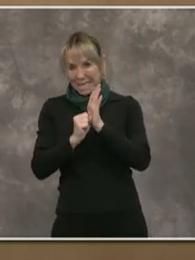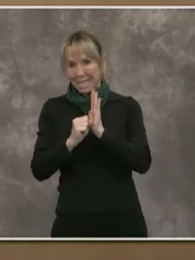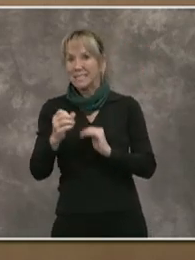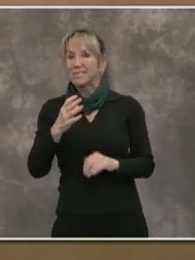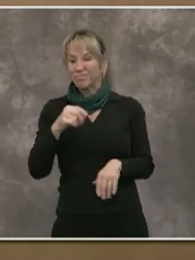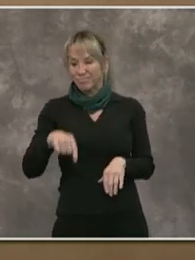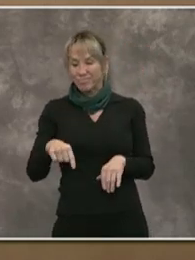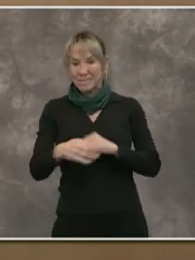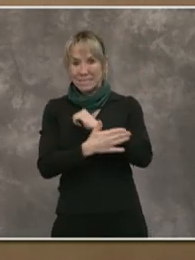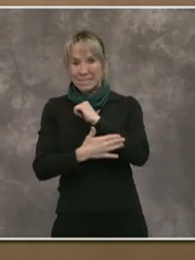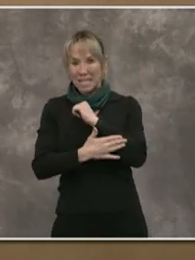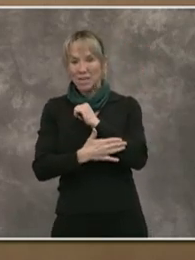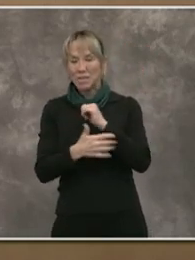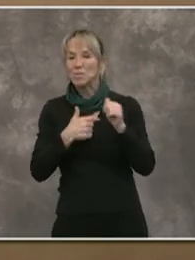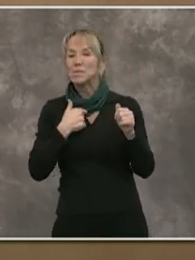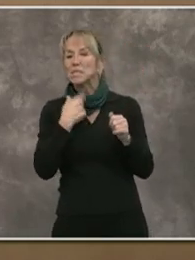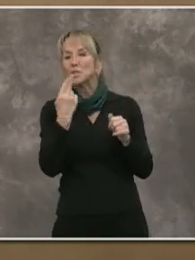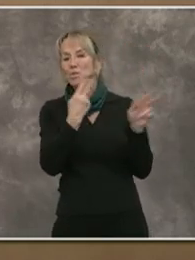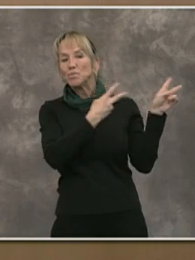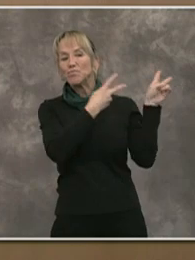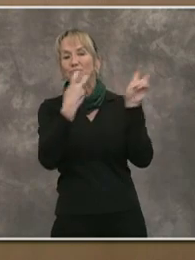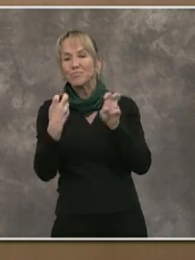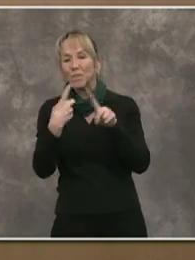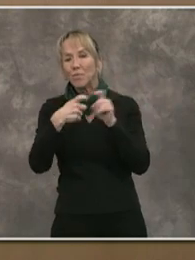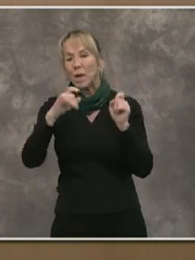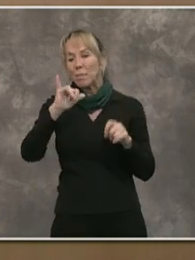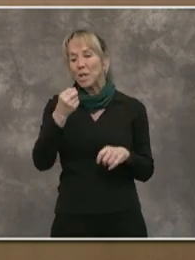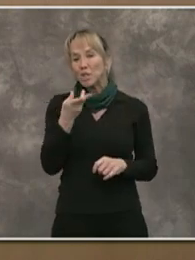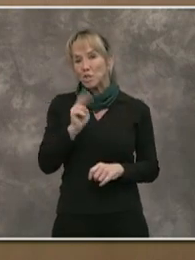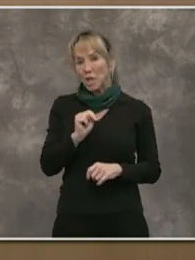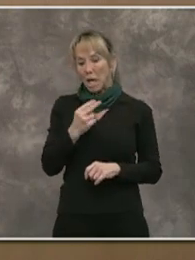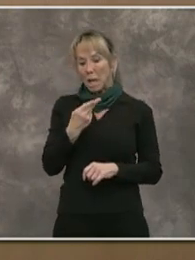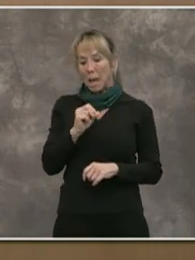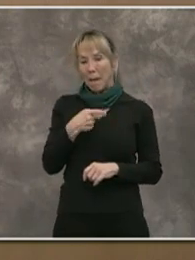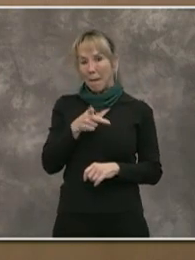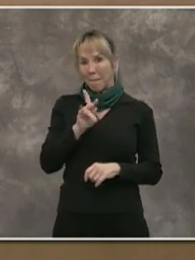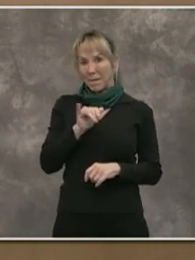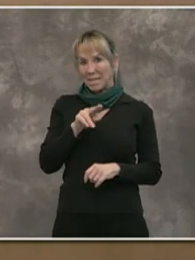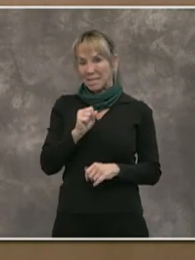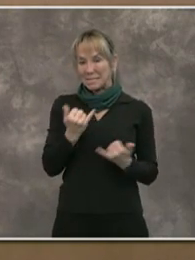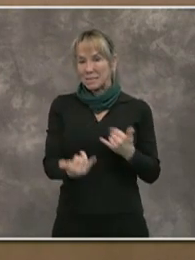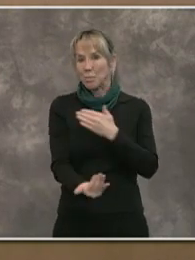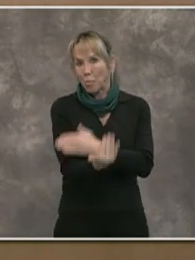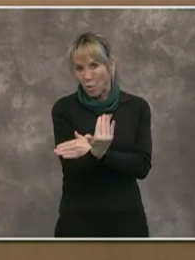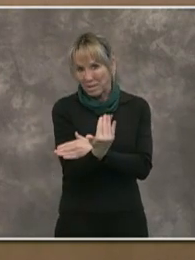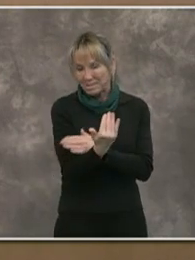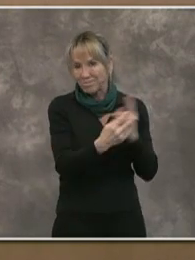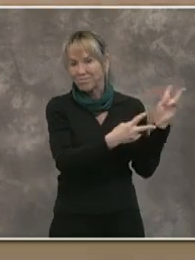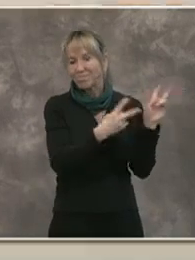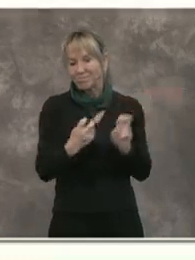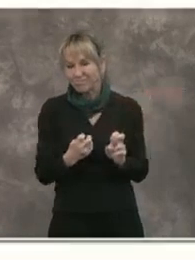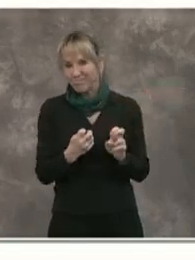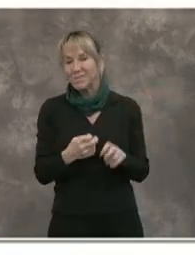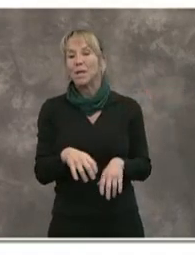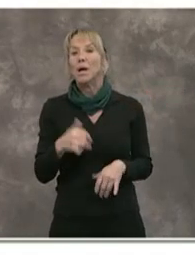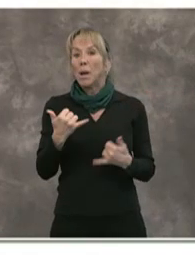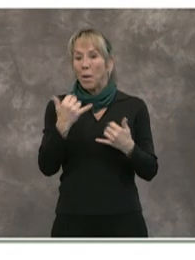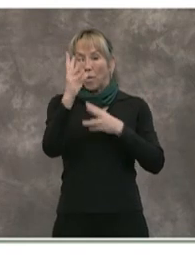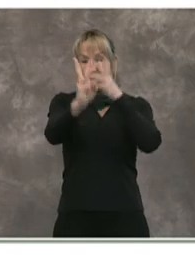Johns Hopkins dashboard that was obtained at 11:30 a.m., globally, there have been